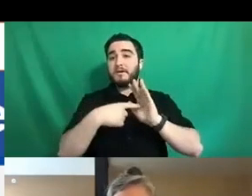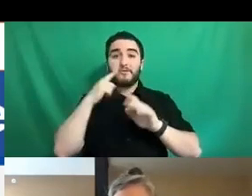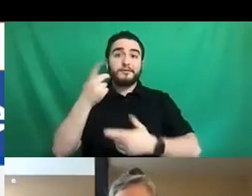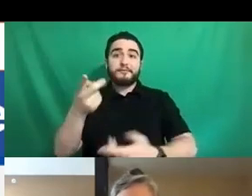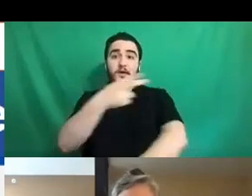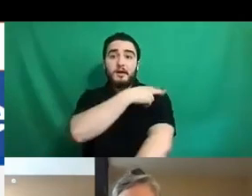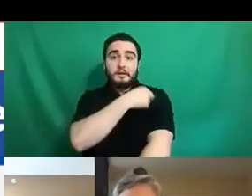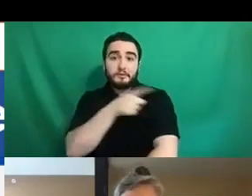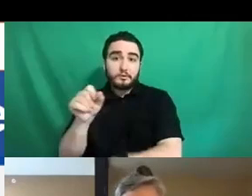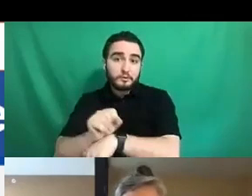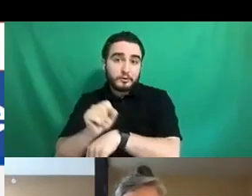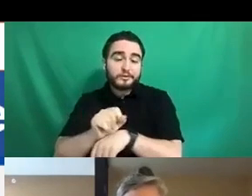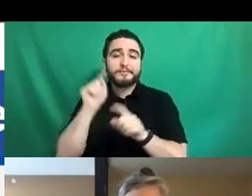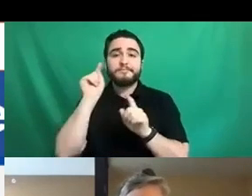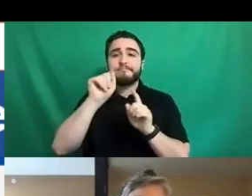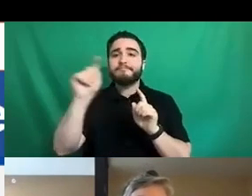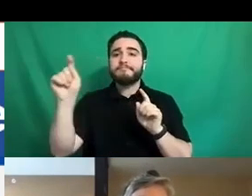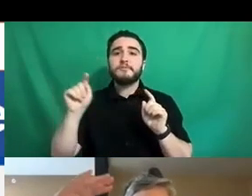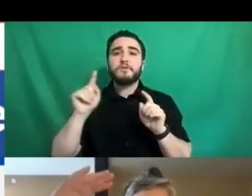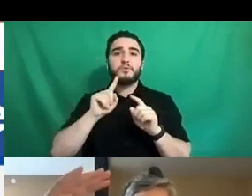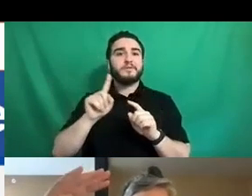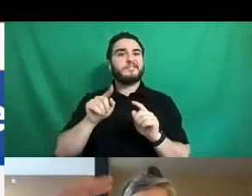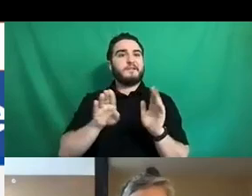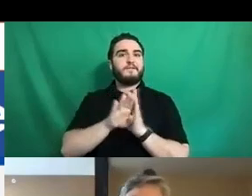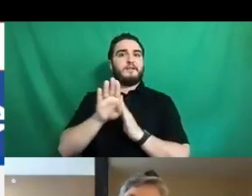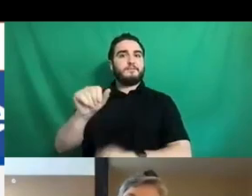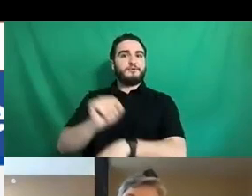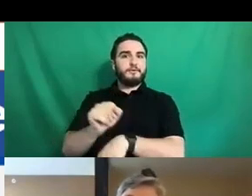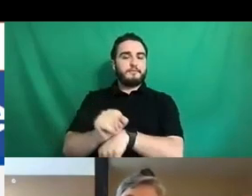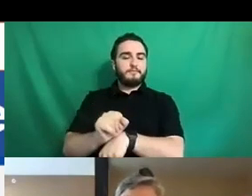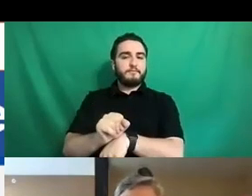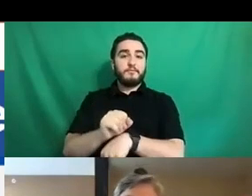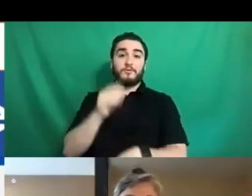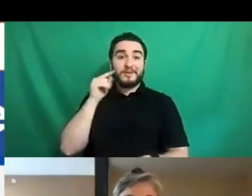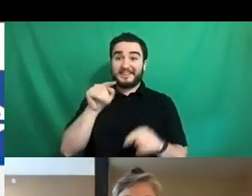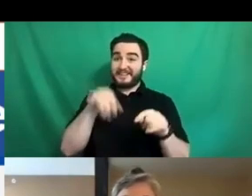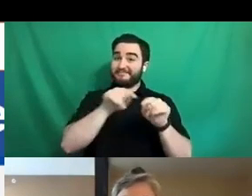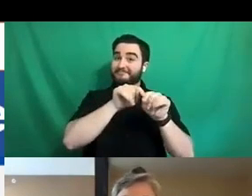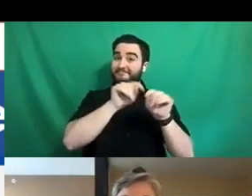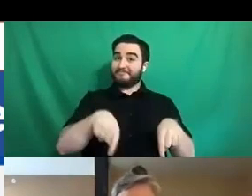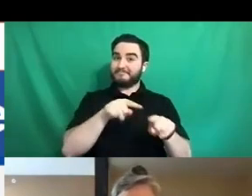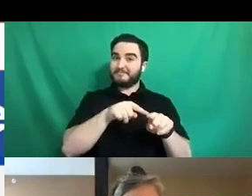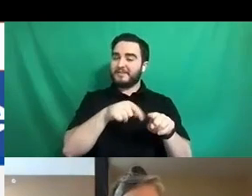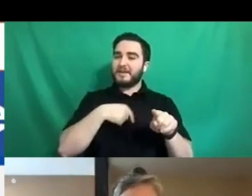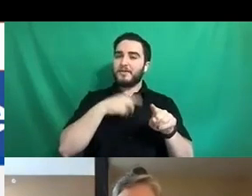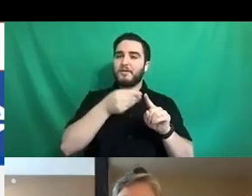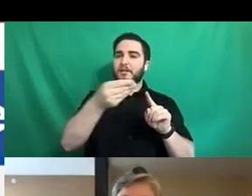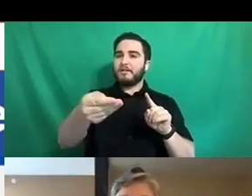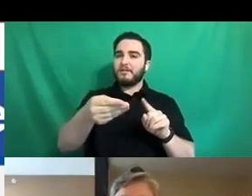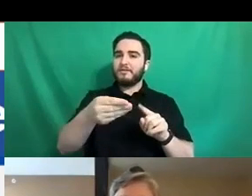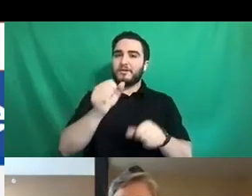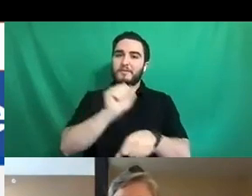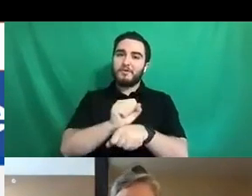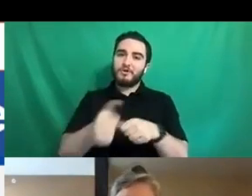we work in and other places where we've developed jobs, because the template might be what I bring to an employer, or